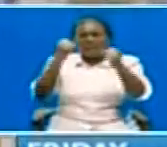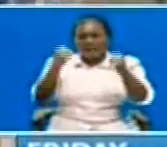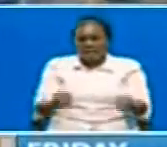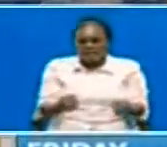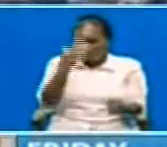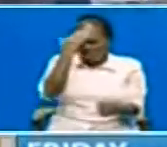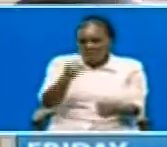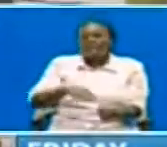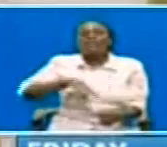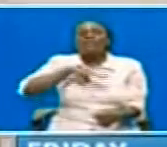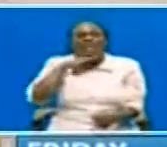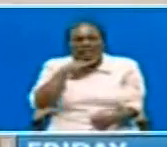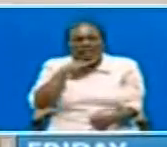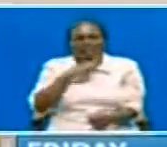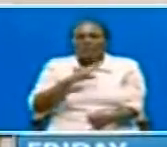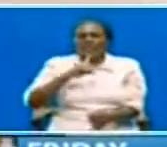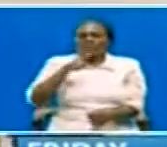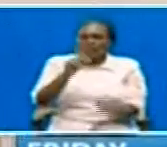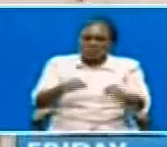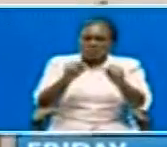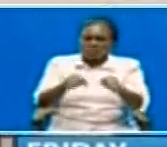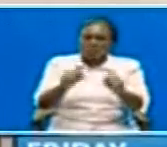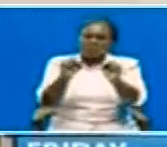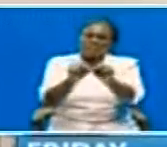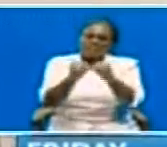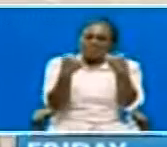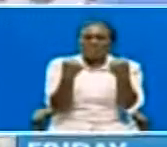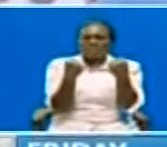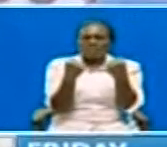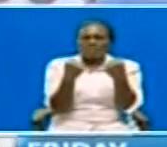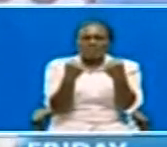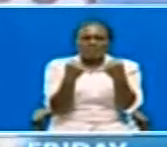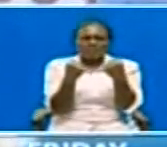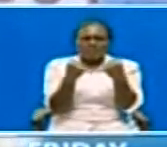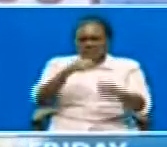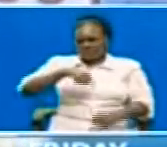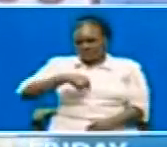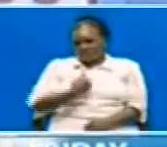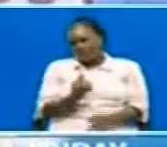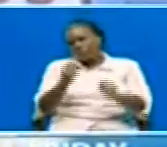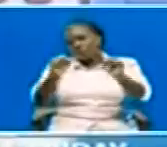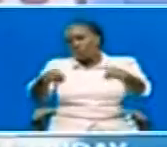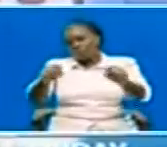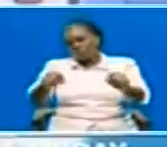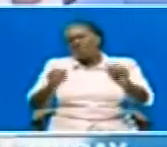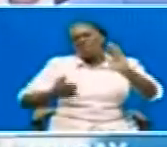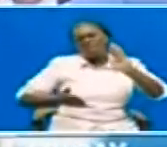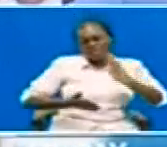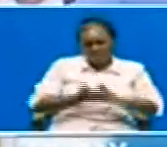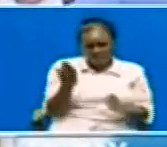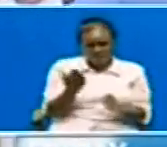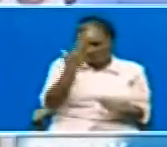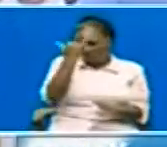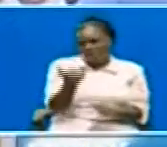that her death was occasioned by a directive that was supposed to ensure her security. Mimi hata kama ingewezekana haraka iwezekanavyo,